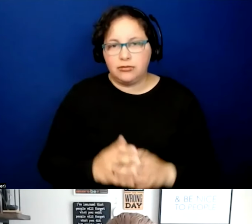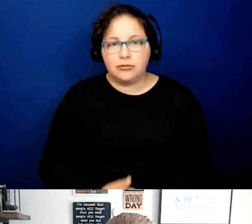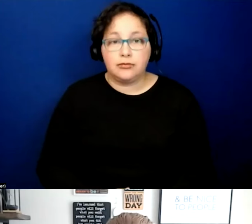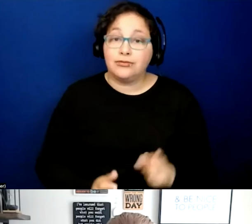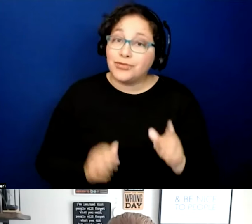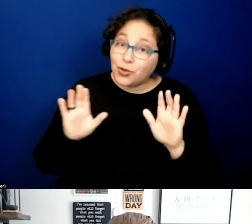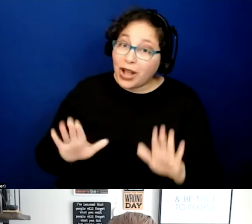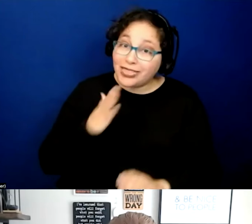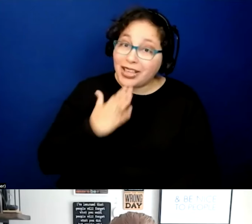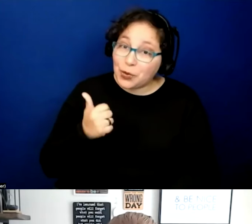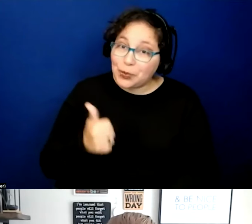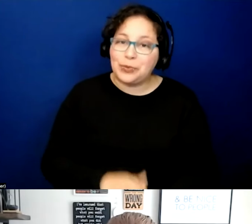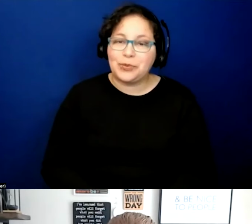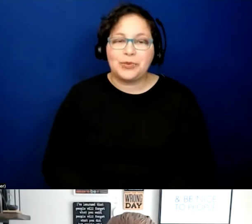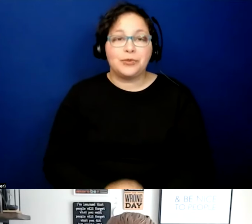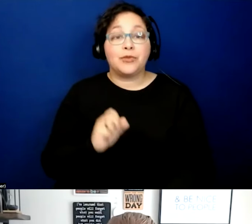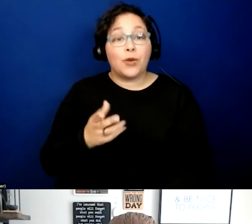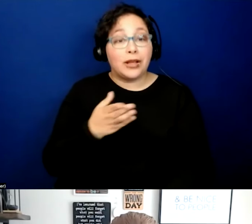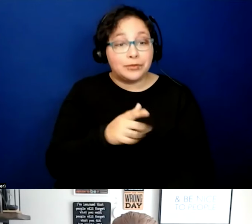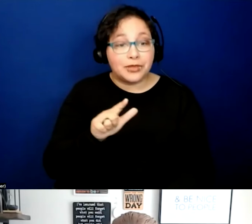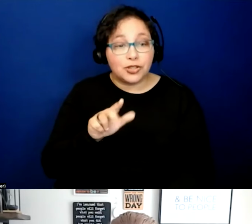Great, thank you so much. Luis?